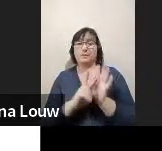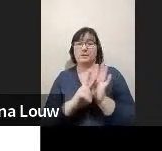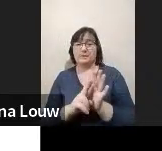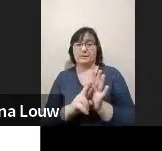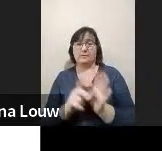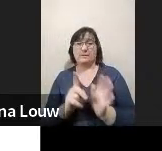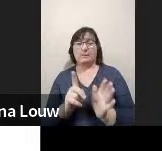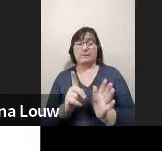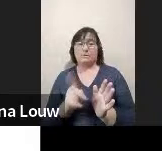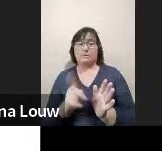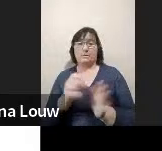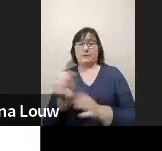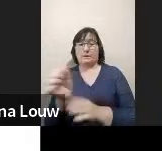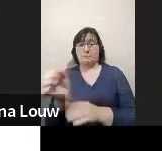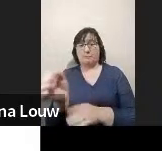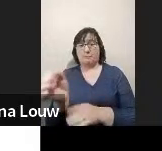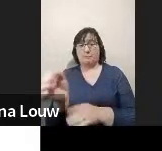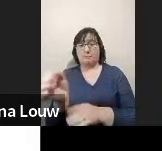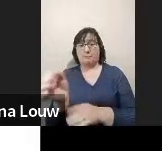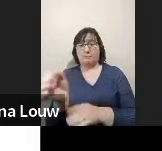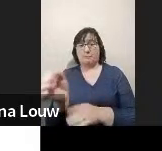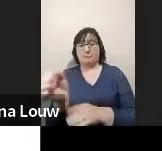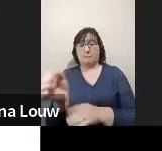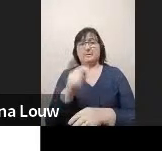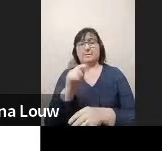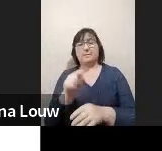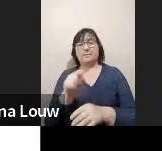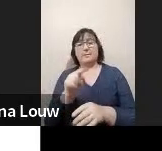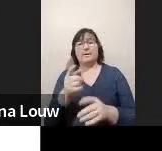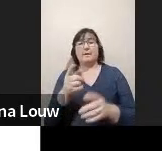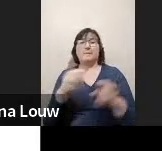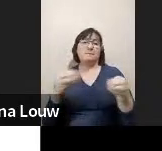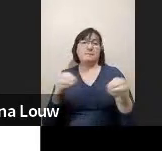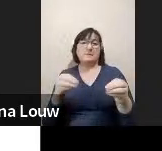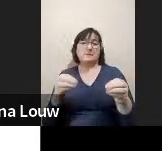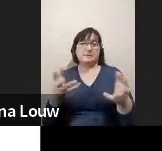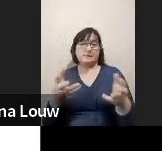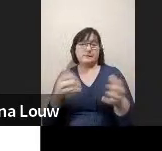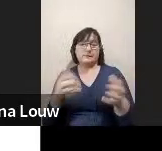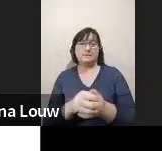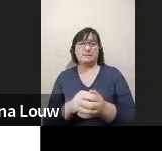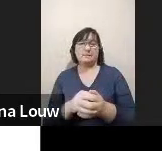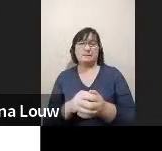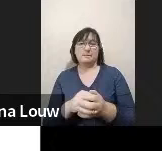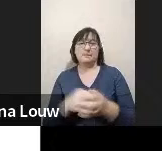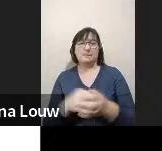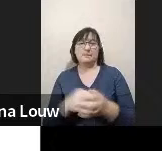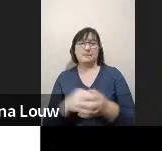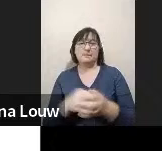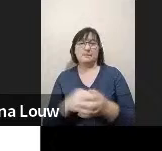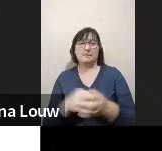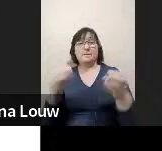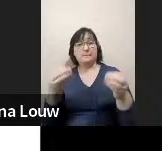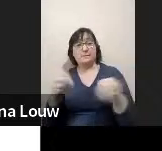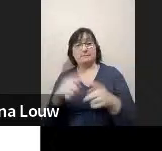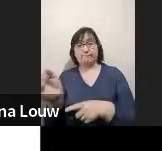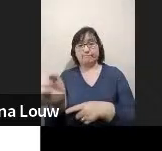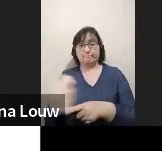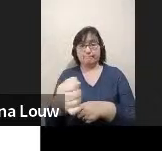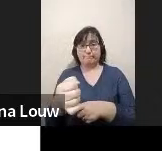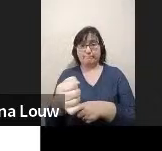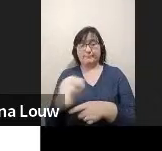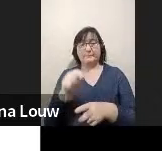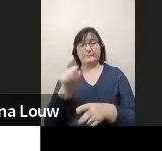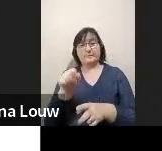appointed by an entity. Once that entity appoints a representative, he or she needs to inform